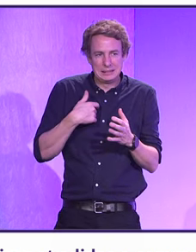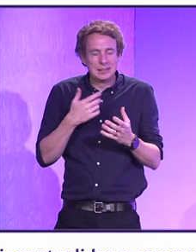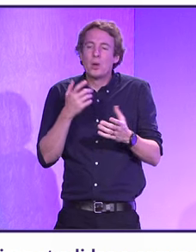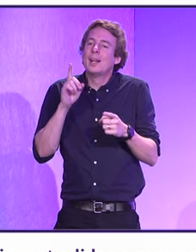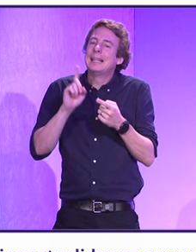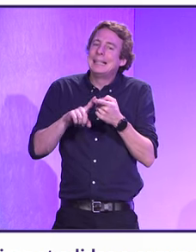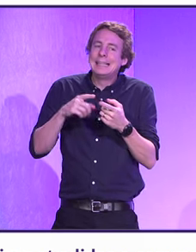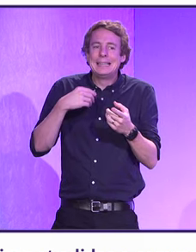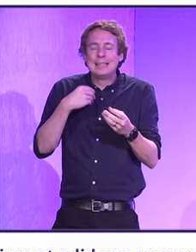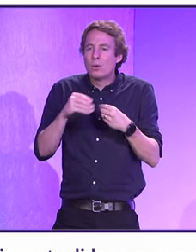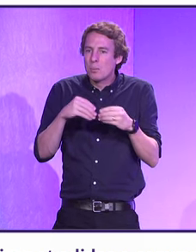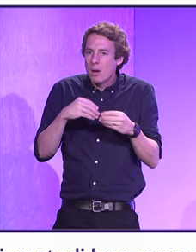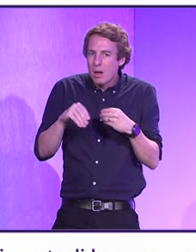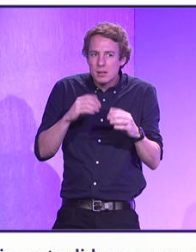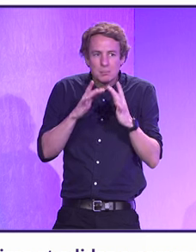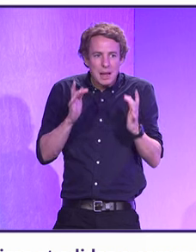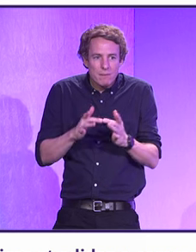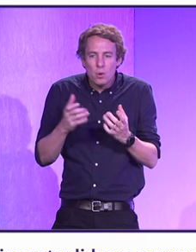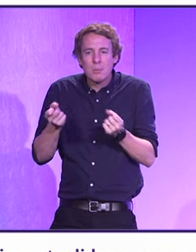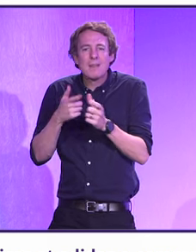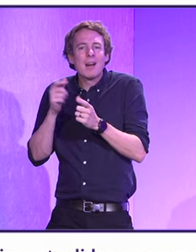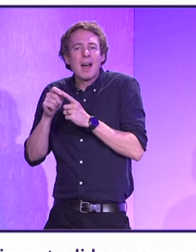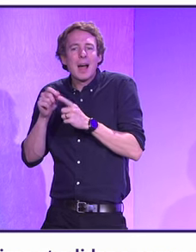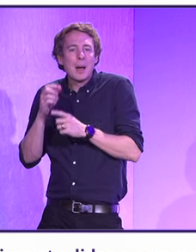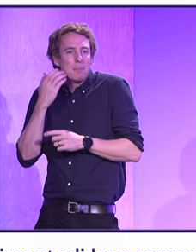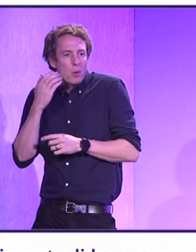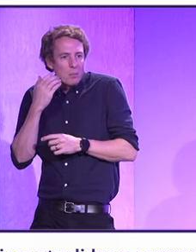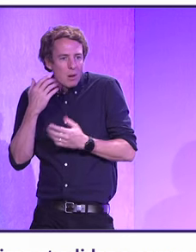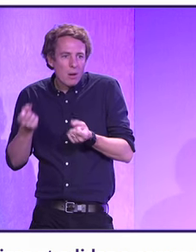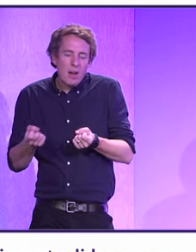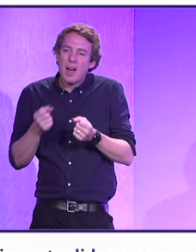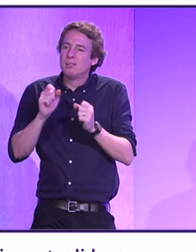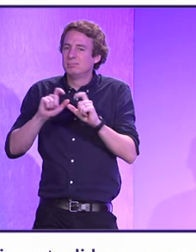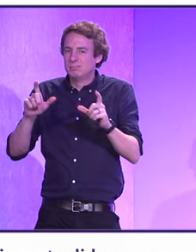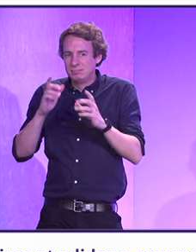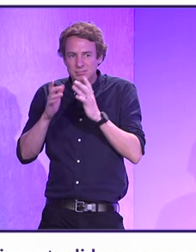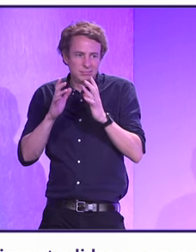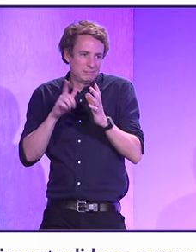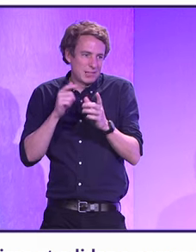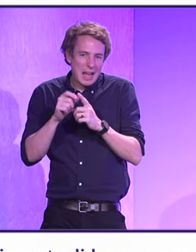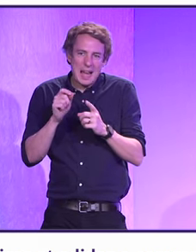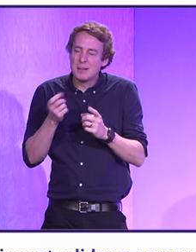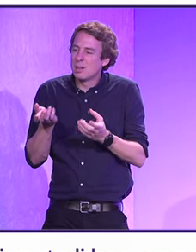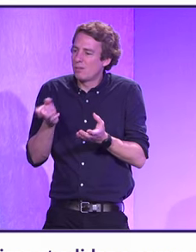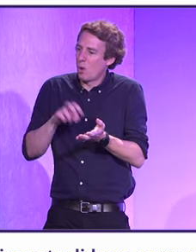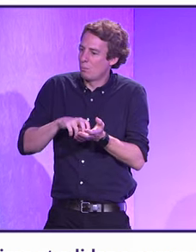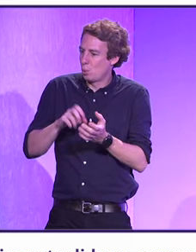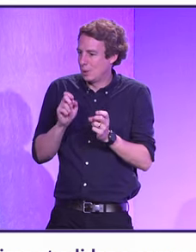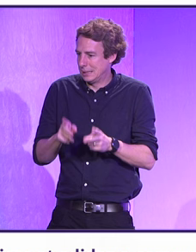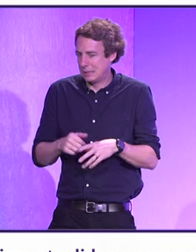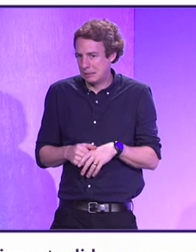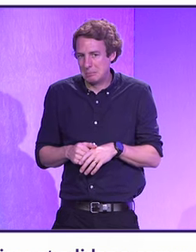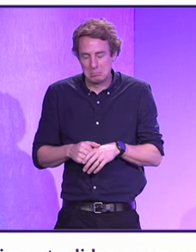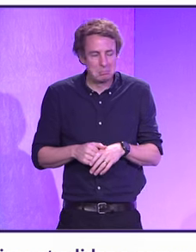the websites globally. We also have the applications, so the mobile app, the confirmed app, and Runtastic is also onboarding to our